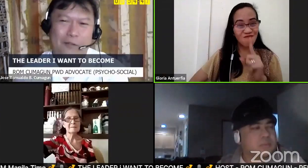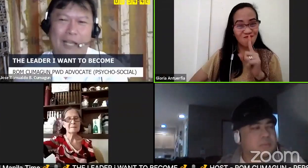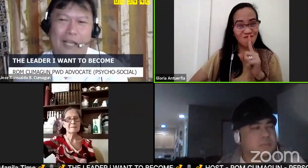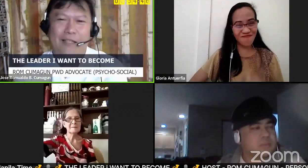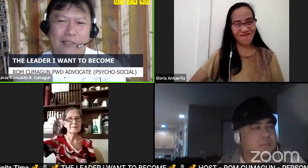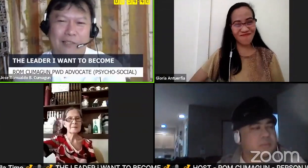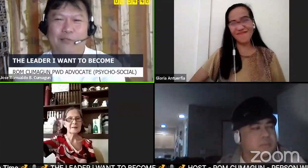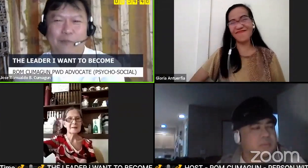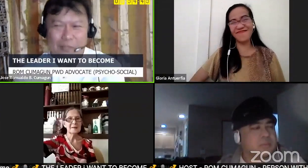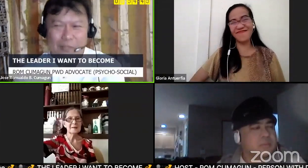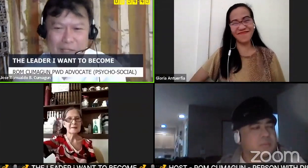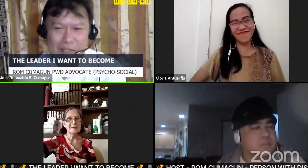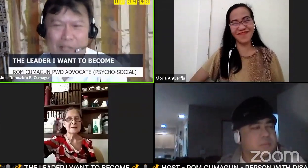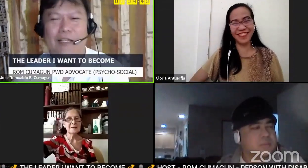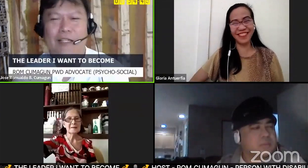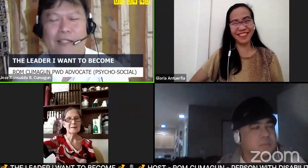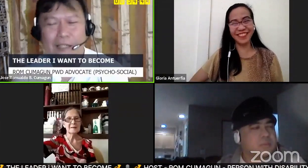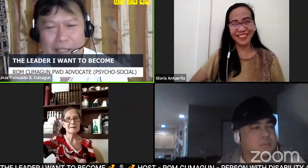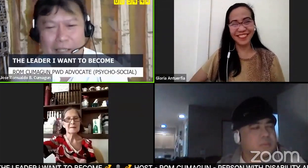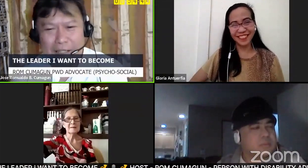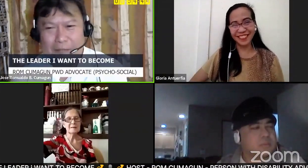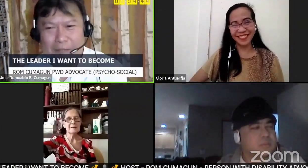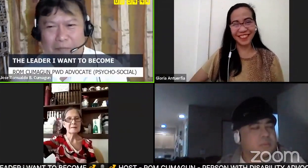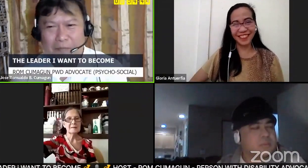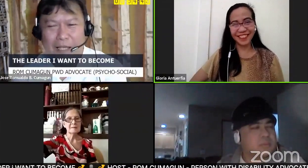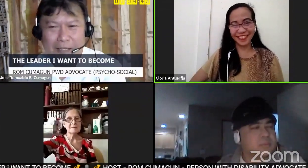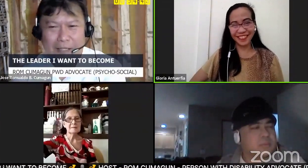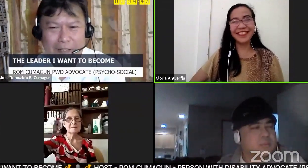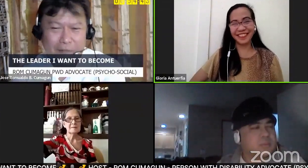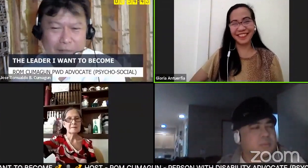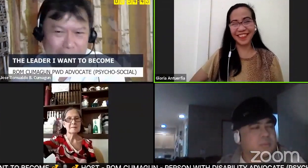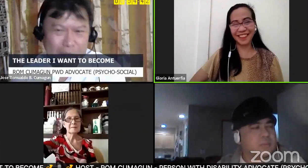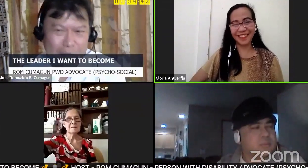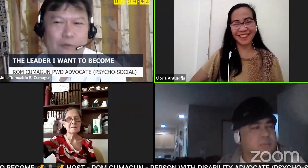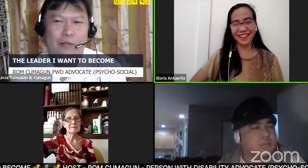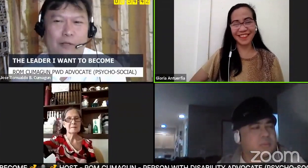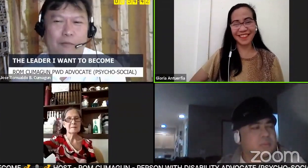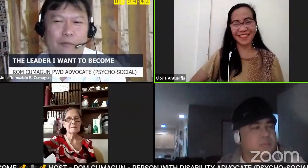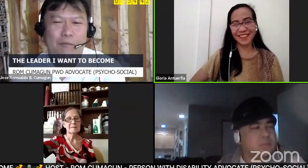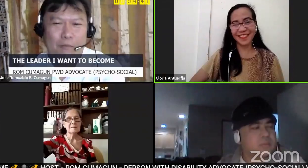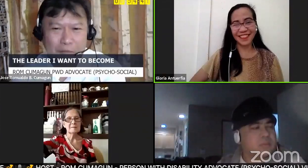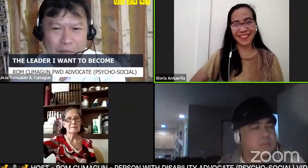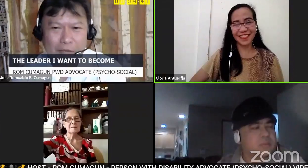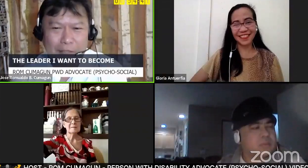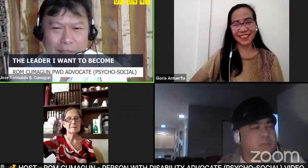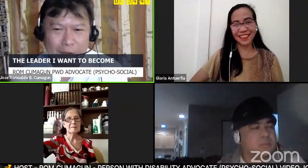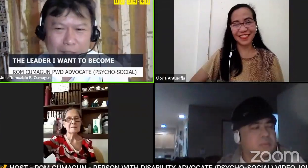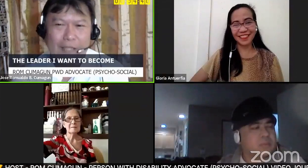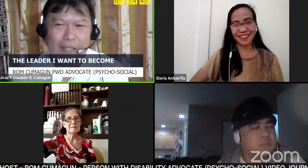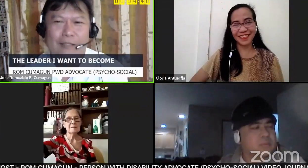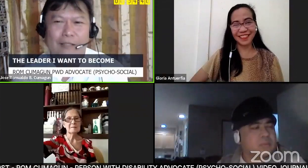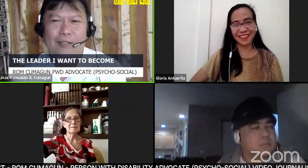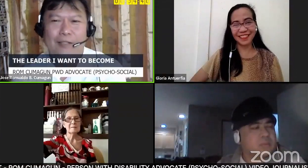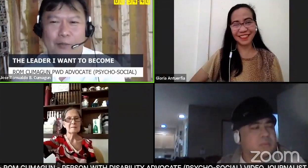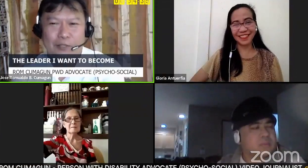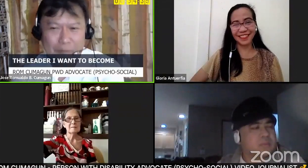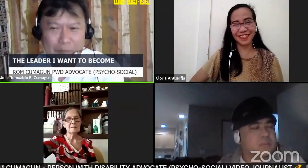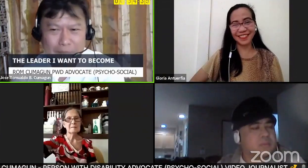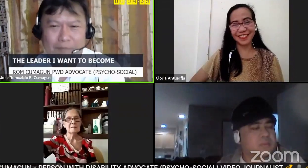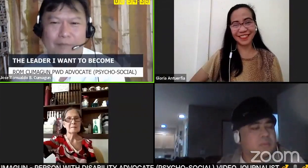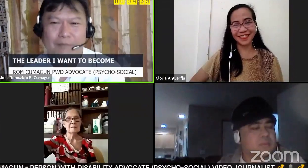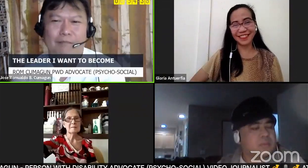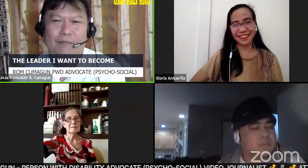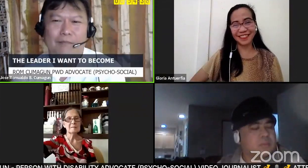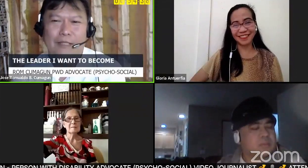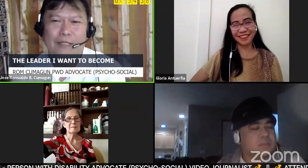And so behind the scenes, we were discussing and trying to motivate Gloria to